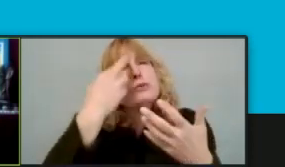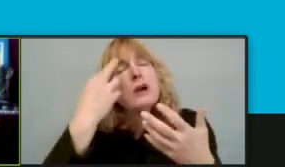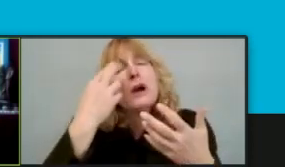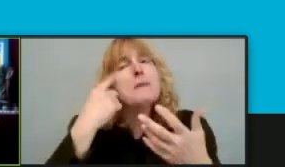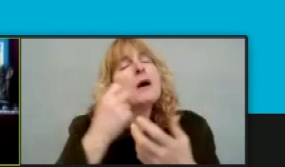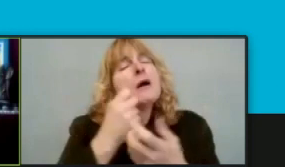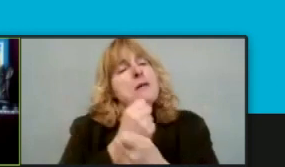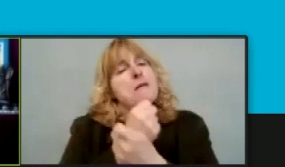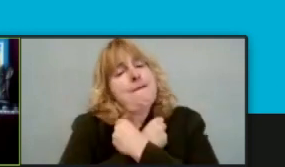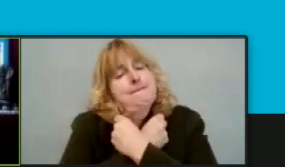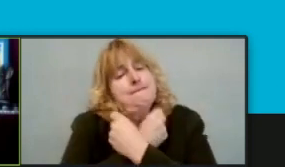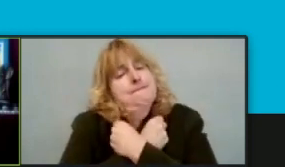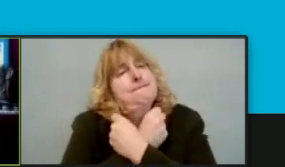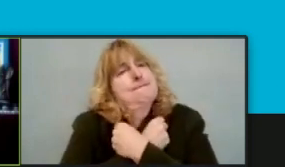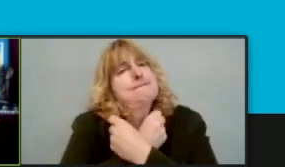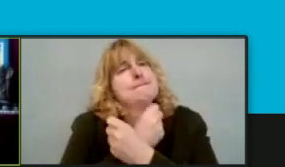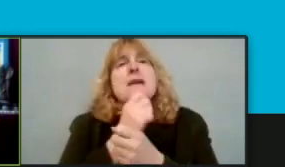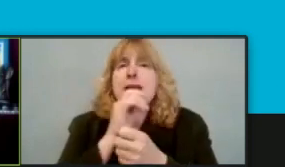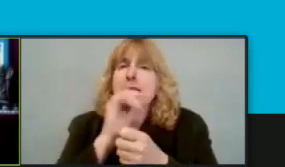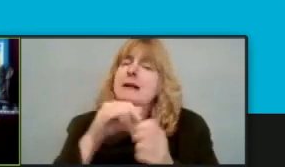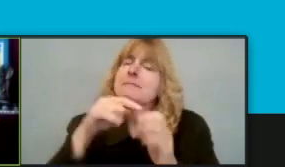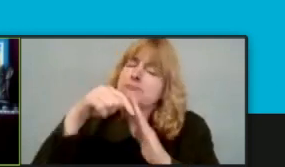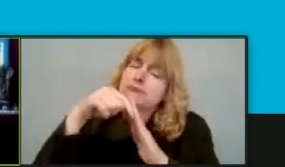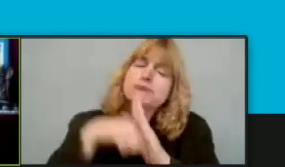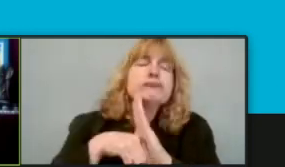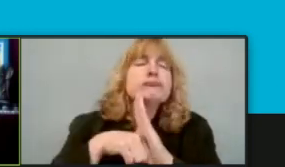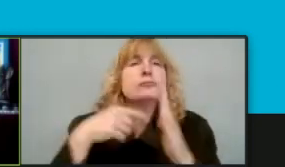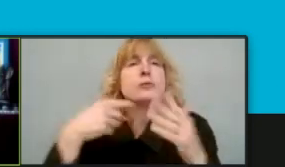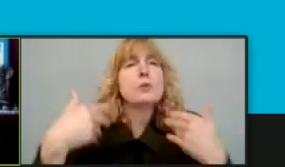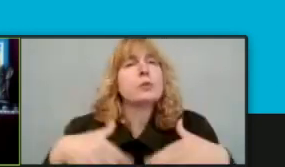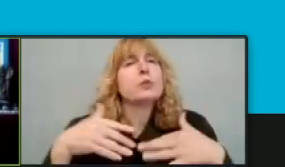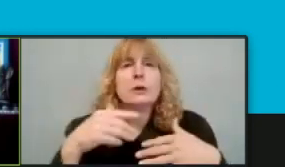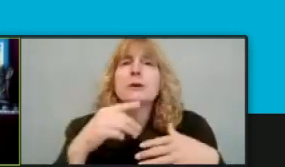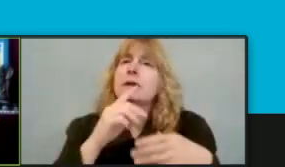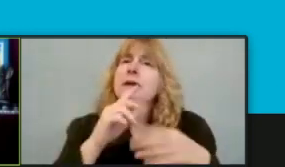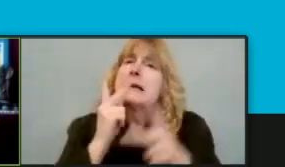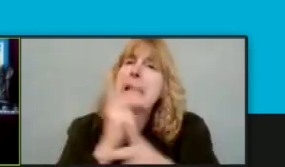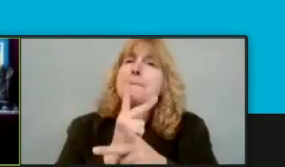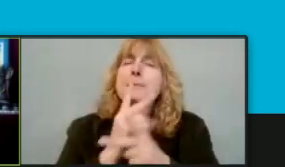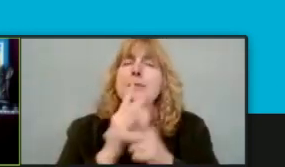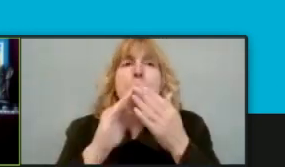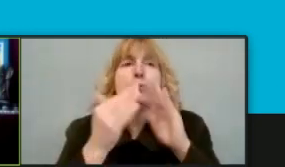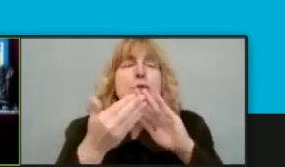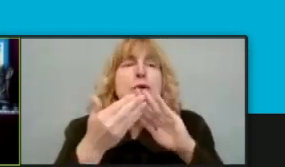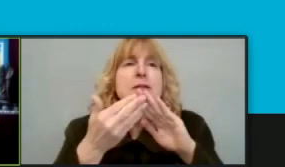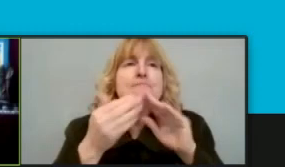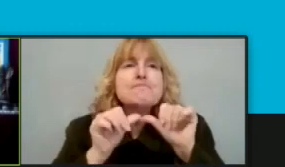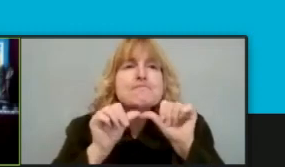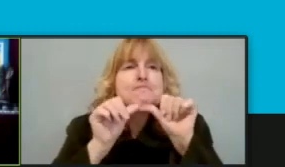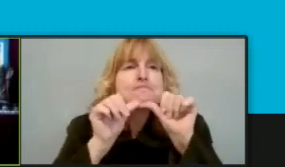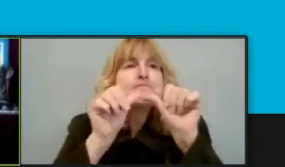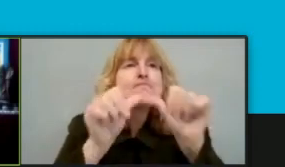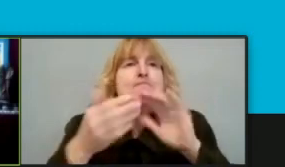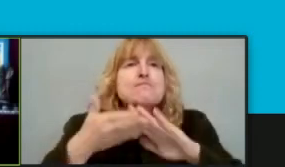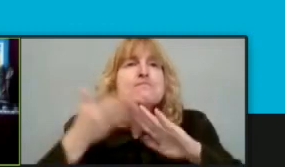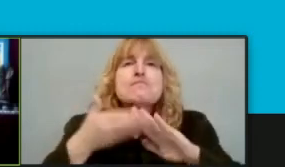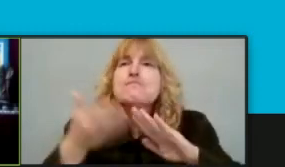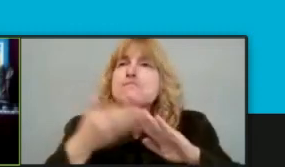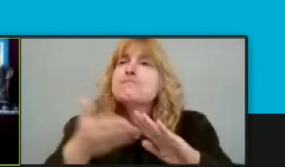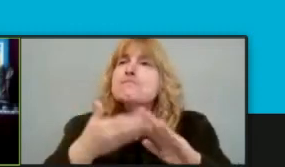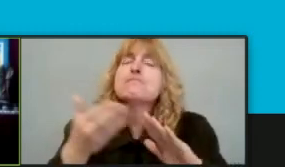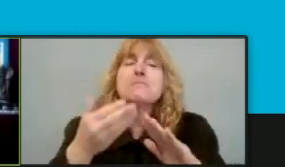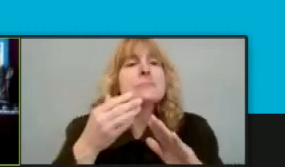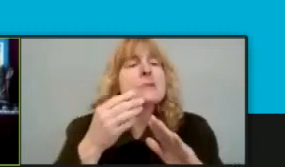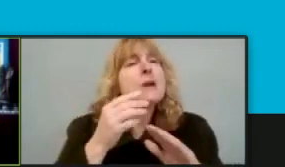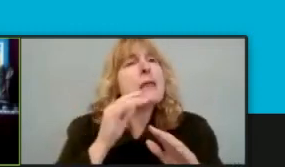know keeps our community going. And that is a sense of responsibility, but the recognition that as we